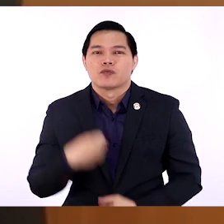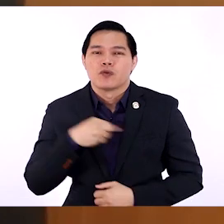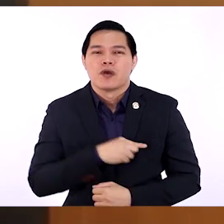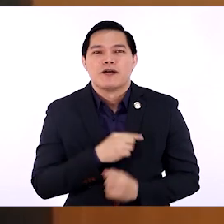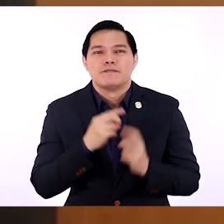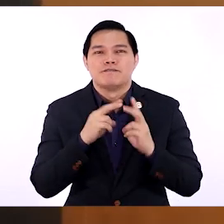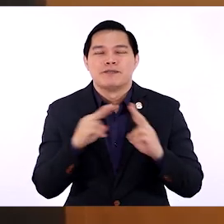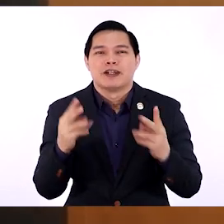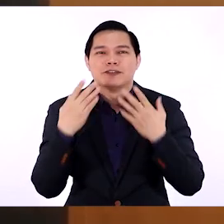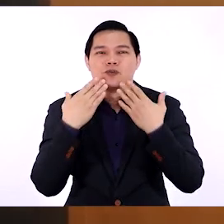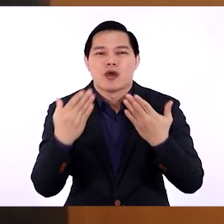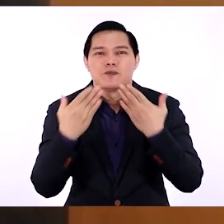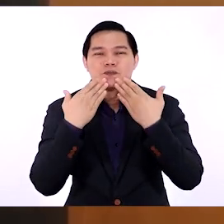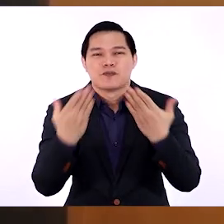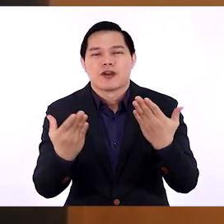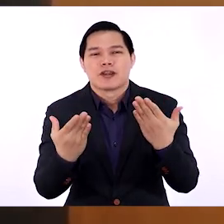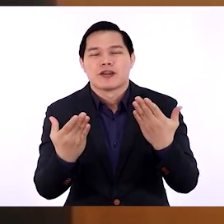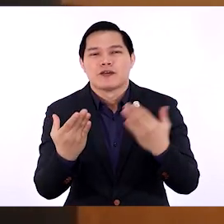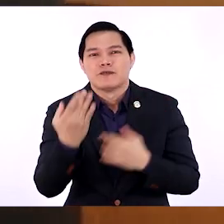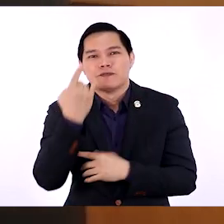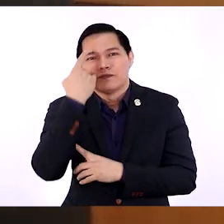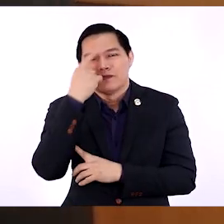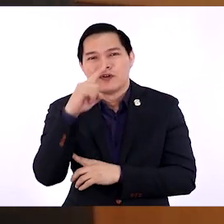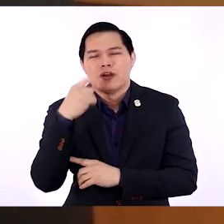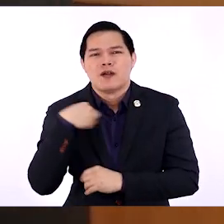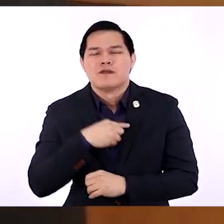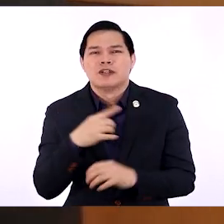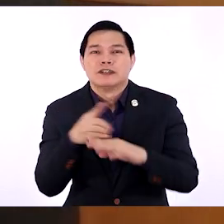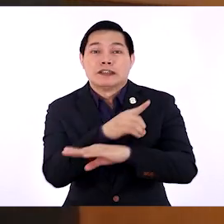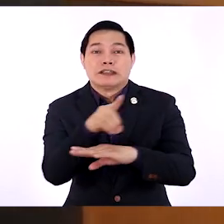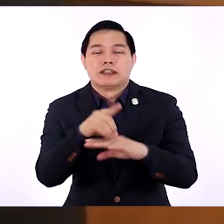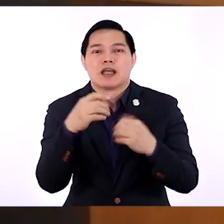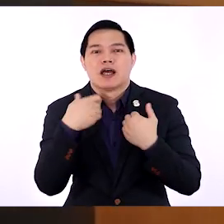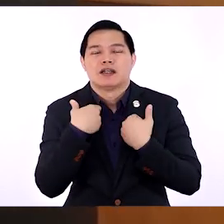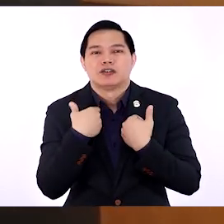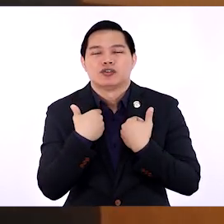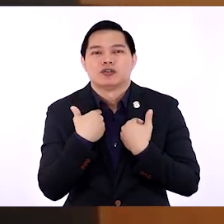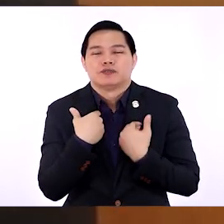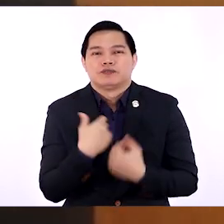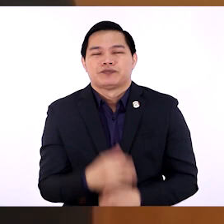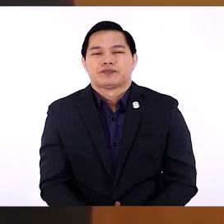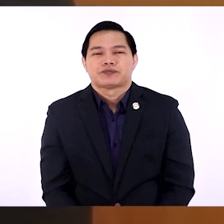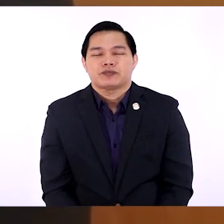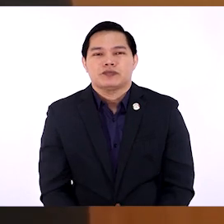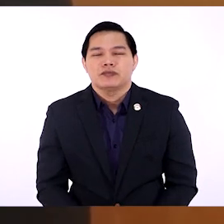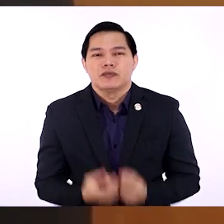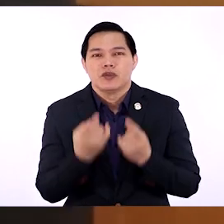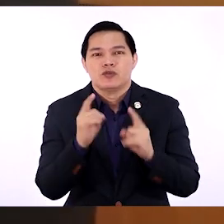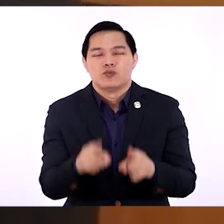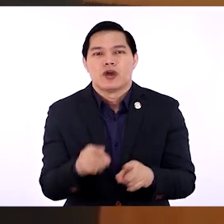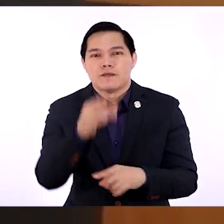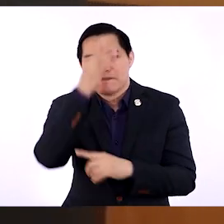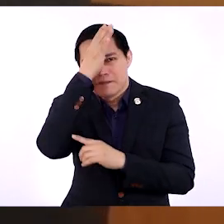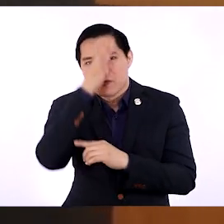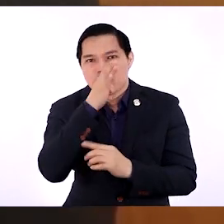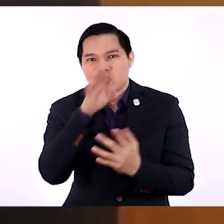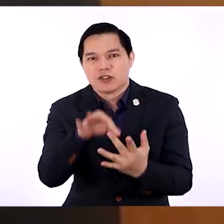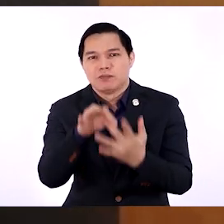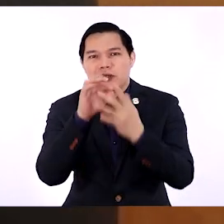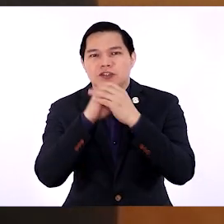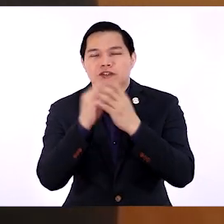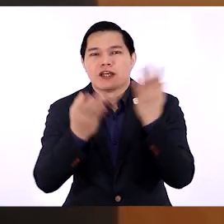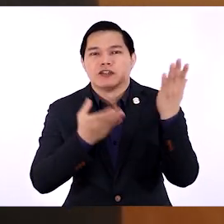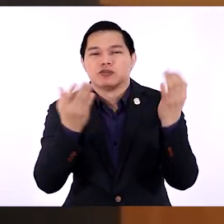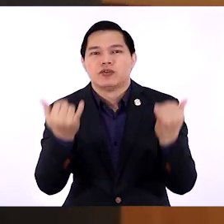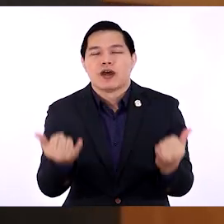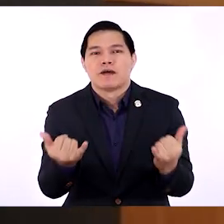very thankful to God because our district has conducted our Buklod special gathering